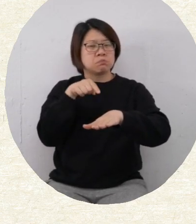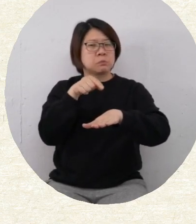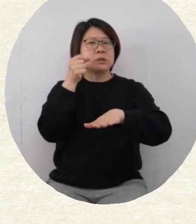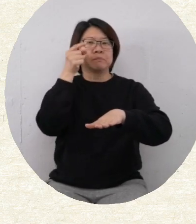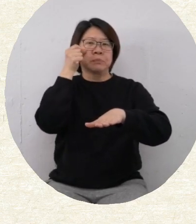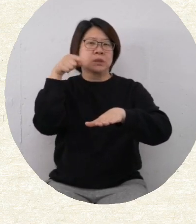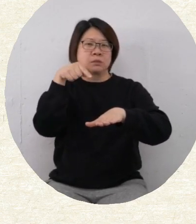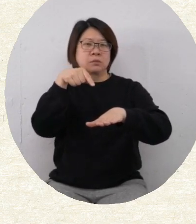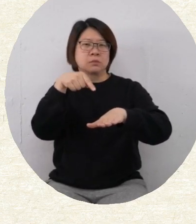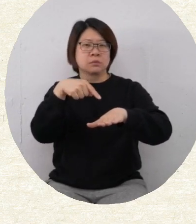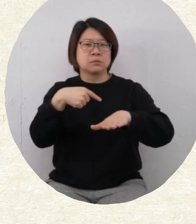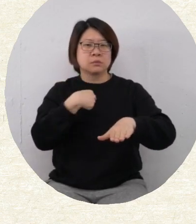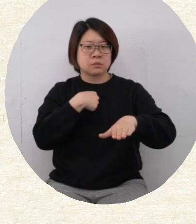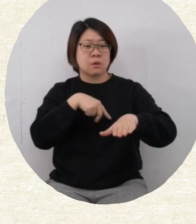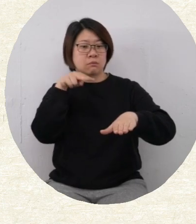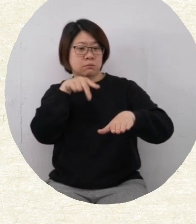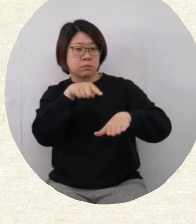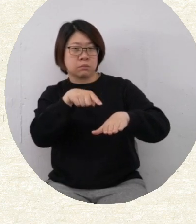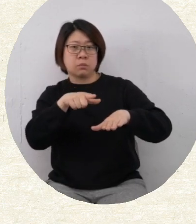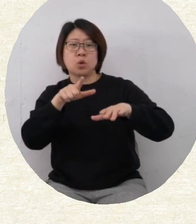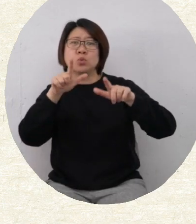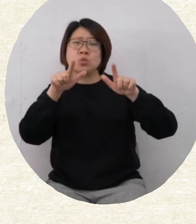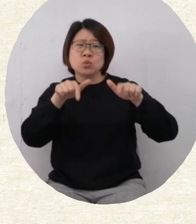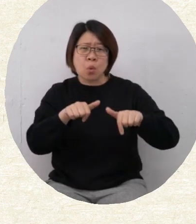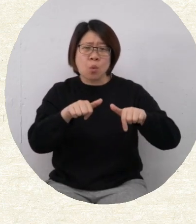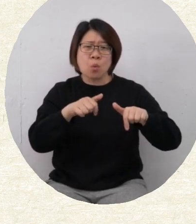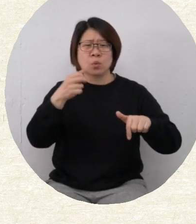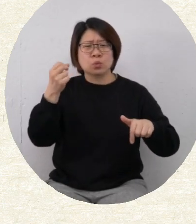And just the way that how it looks,